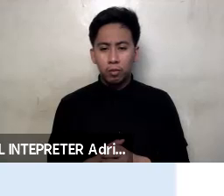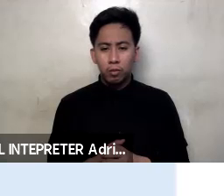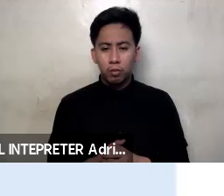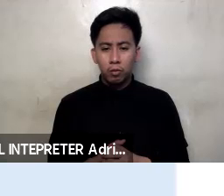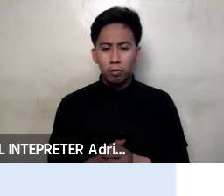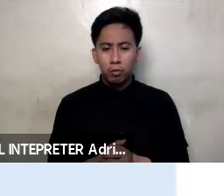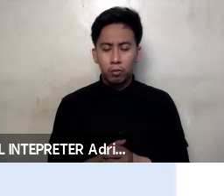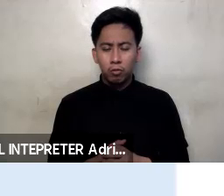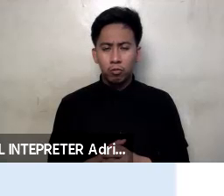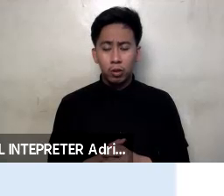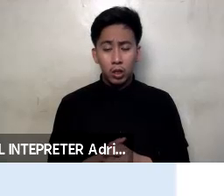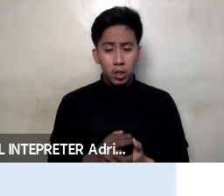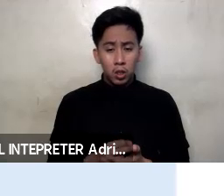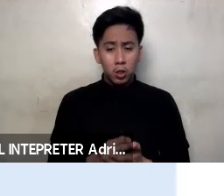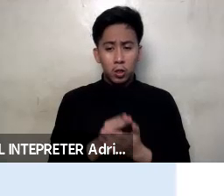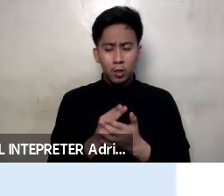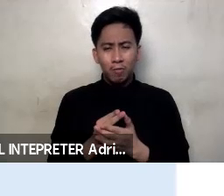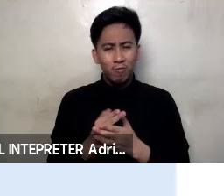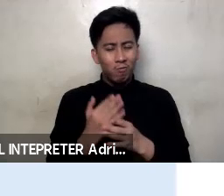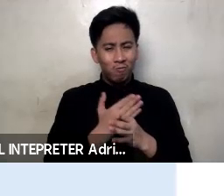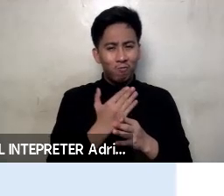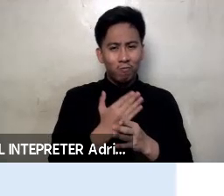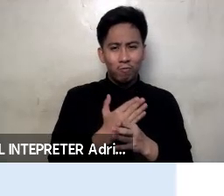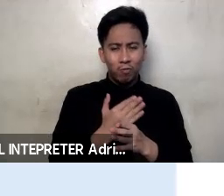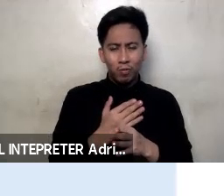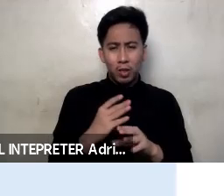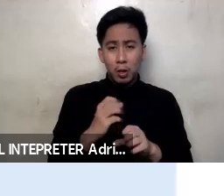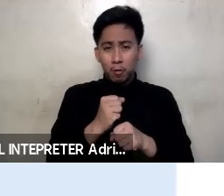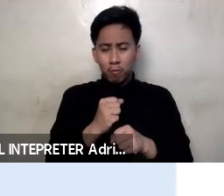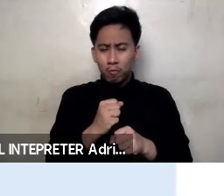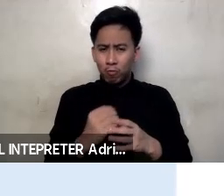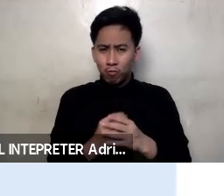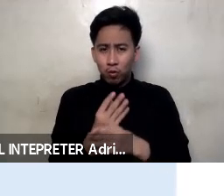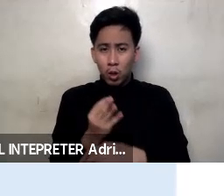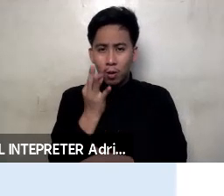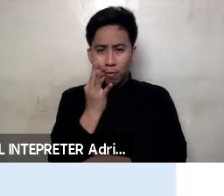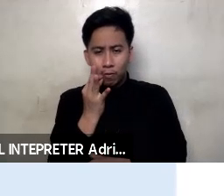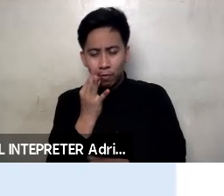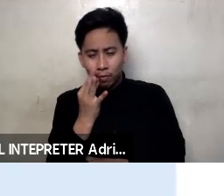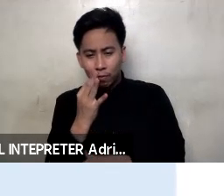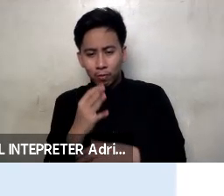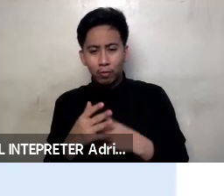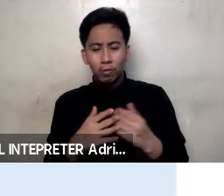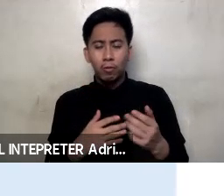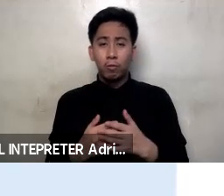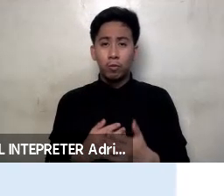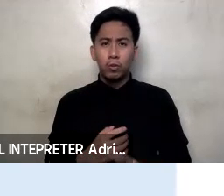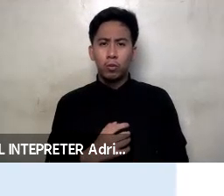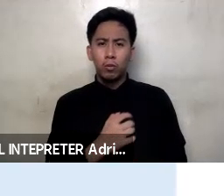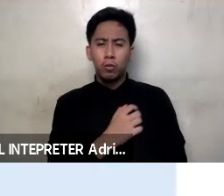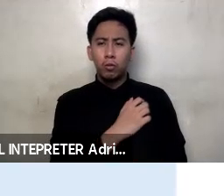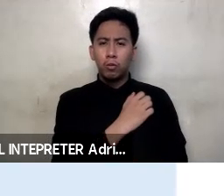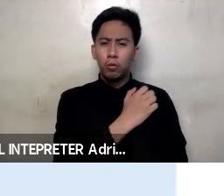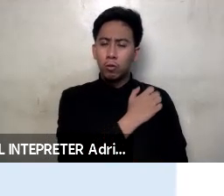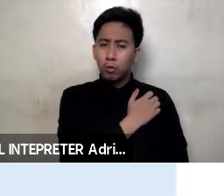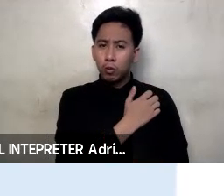demand factors and influences the price of food. Number four, empowers women by enhancing